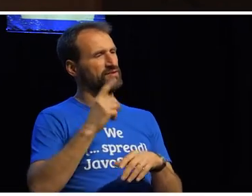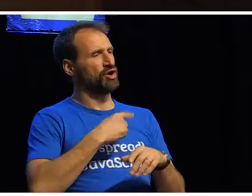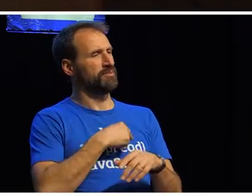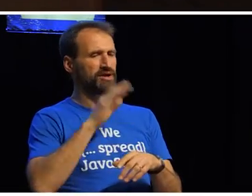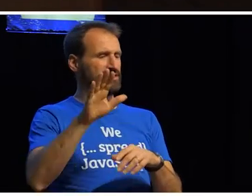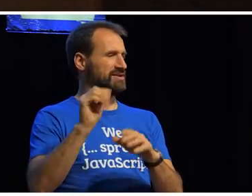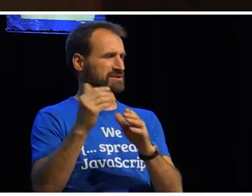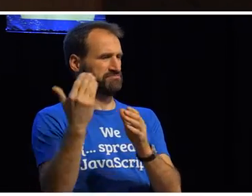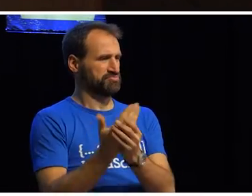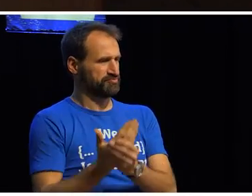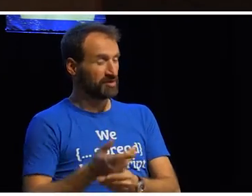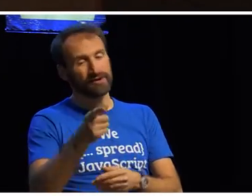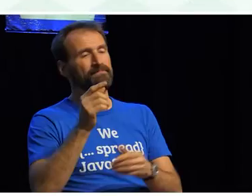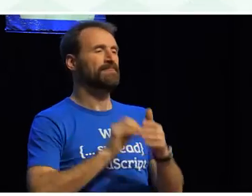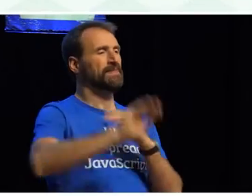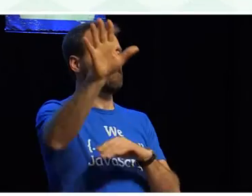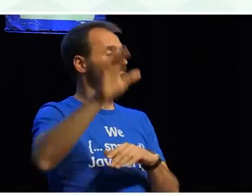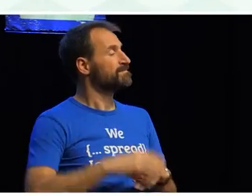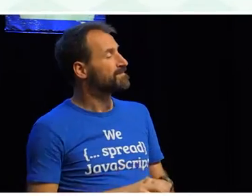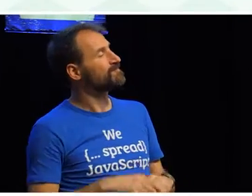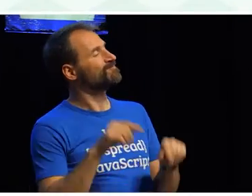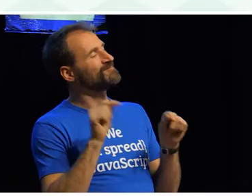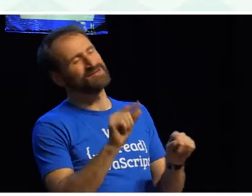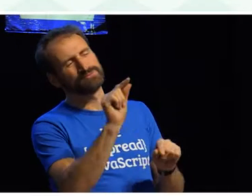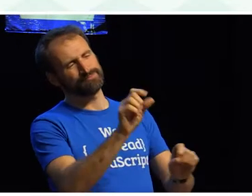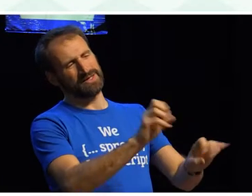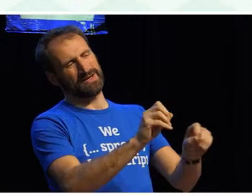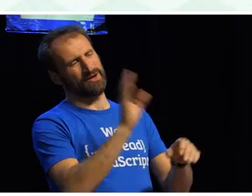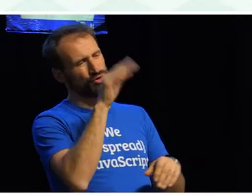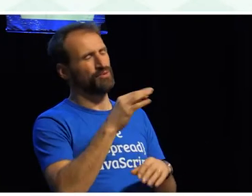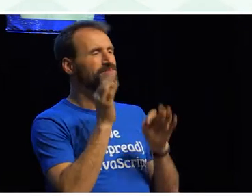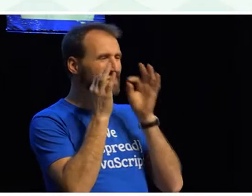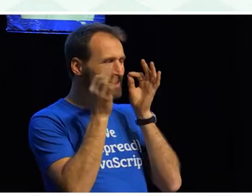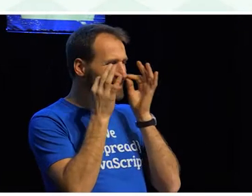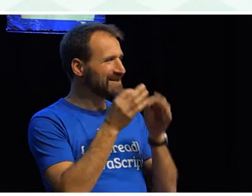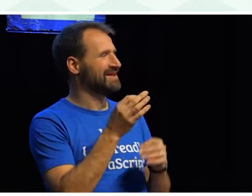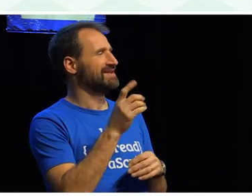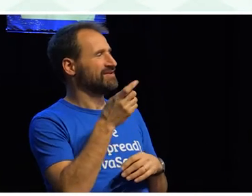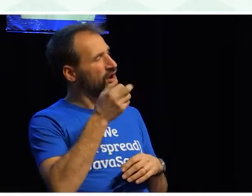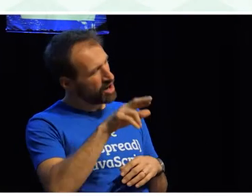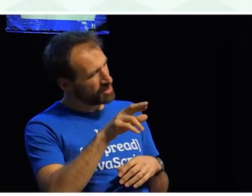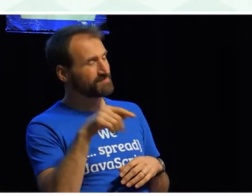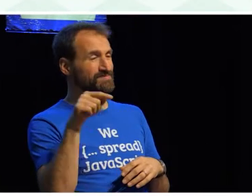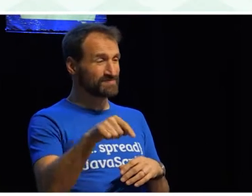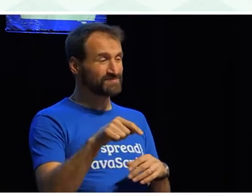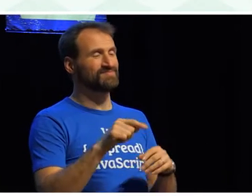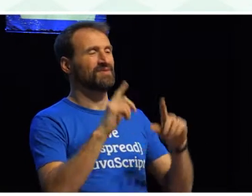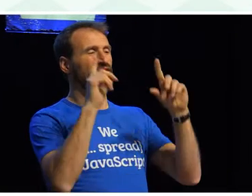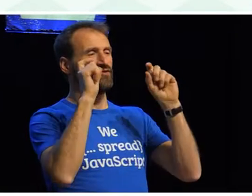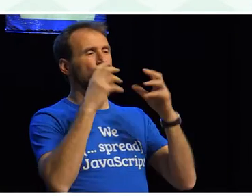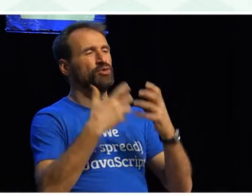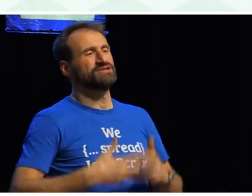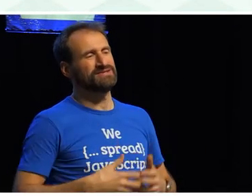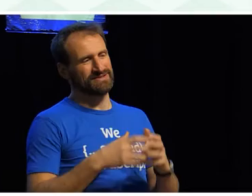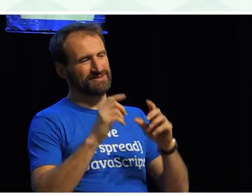So yeah, I want to explain a little bit about KittyDAR. So this is what I'm using for the processing image to see if cat it is in a photo, or